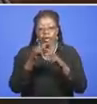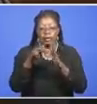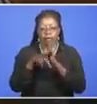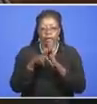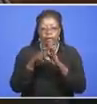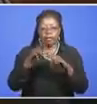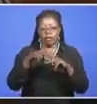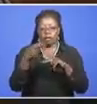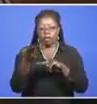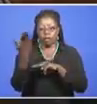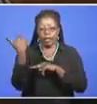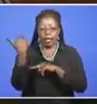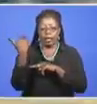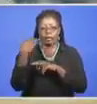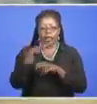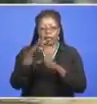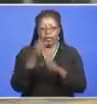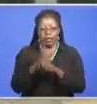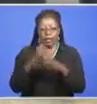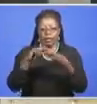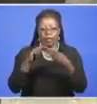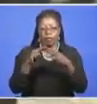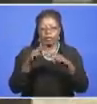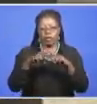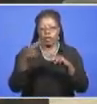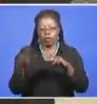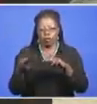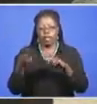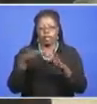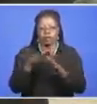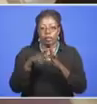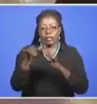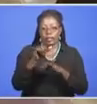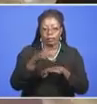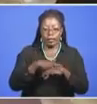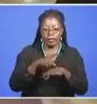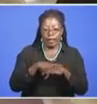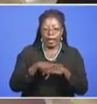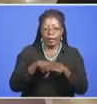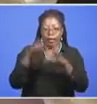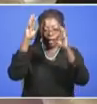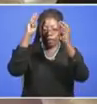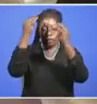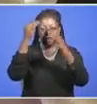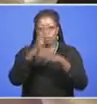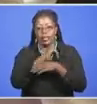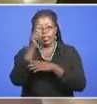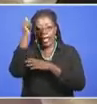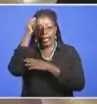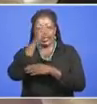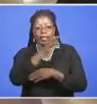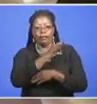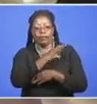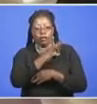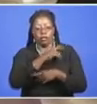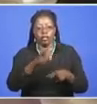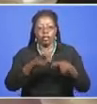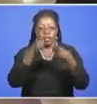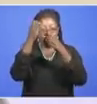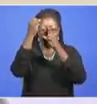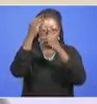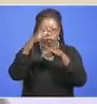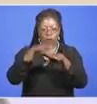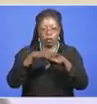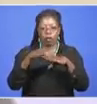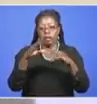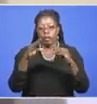over last year, with figures showing a drop in murders for the same period. Commissioner of Police Anthony Ferguson provided the update during a